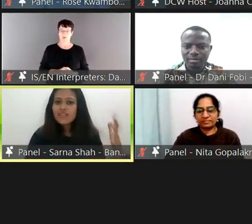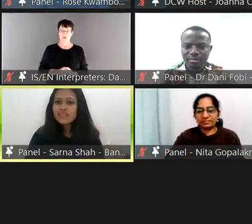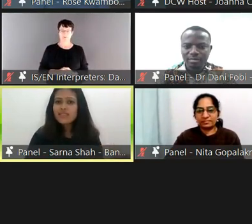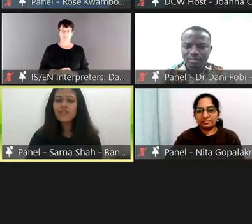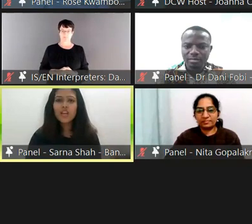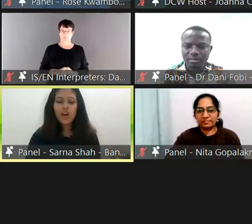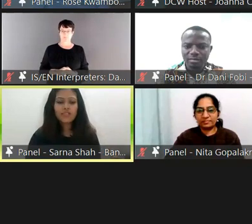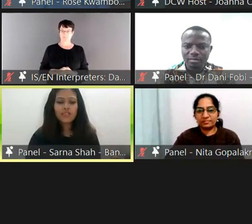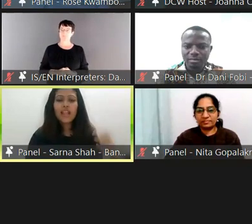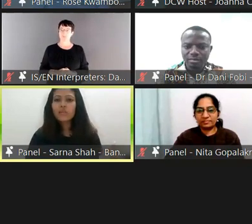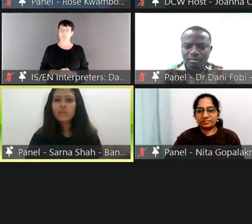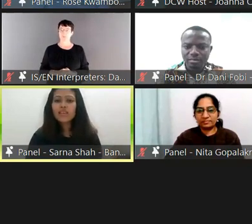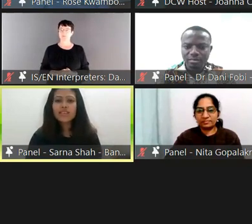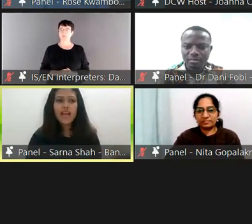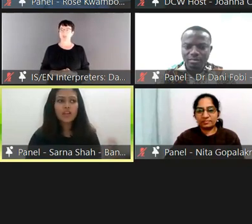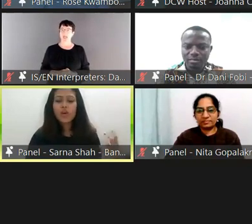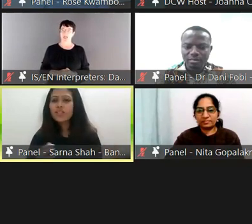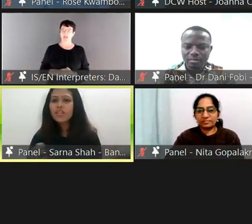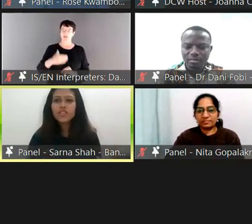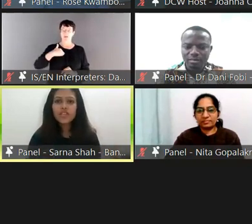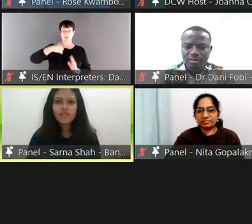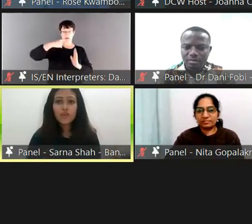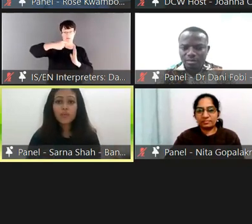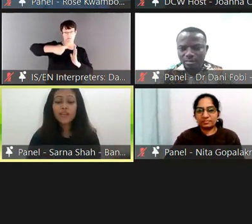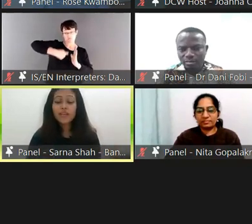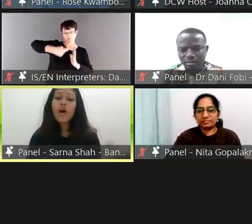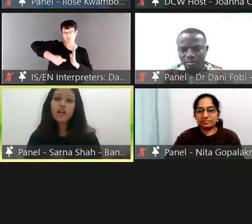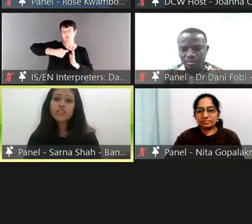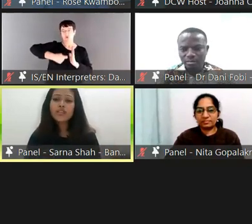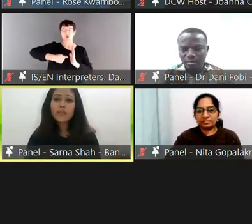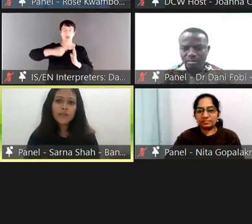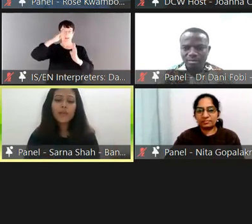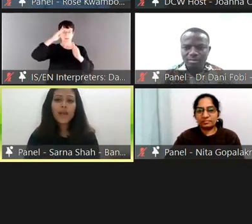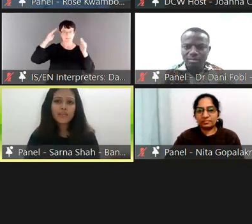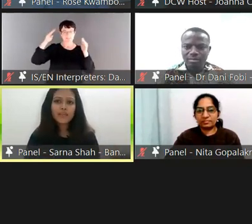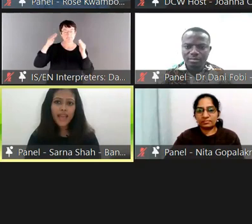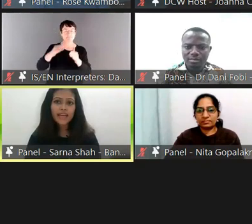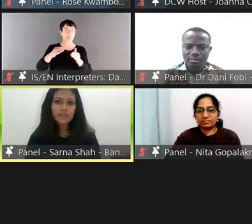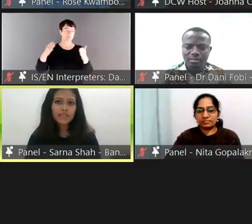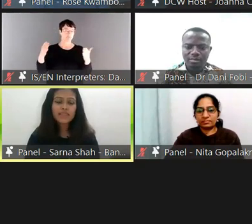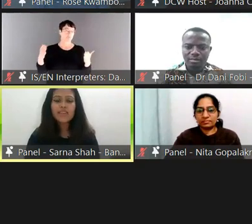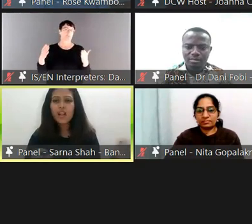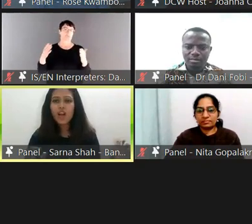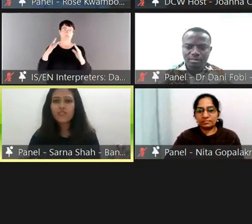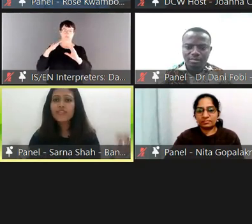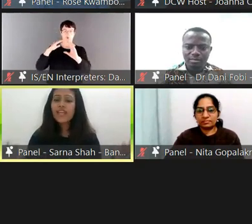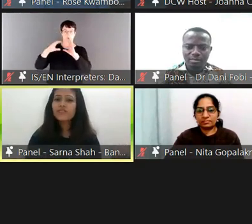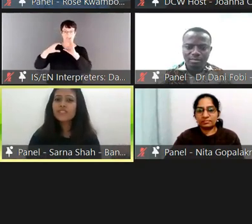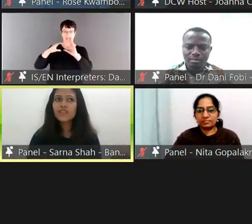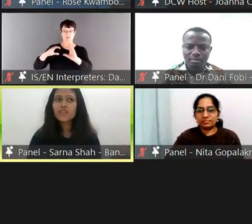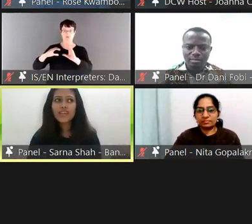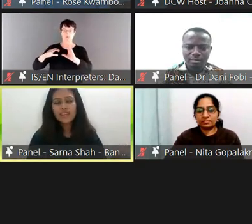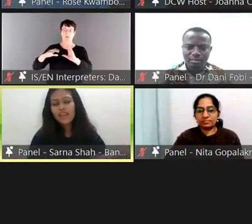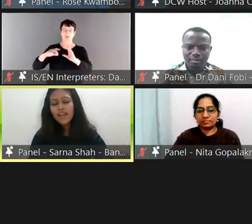focus intensively on the language and communication development, also the pre-primary academic skill of